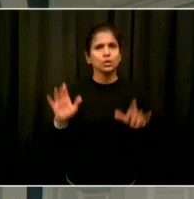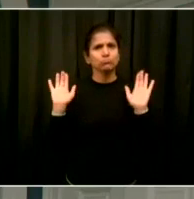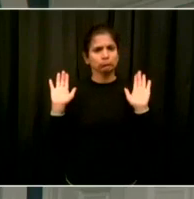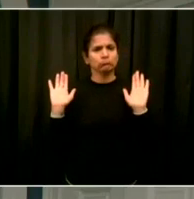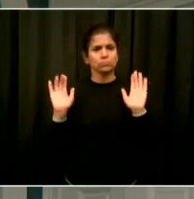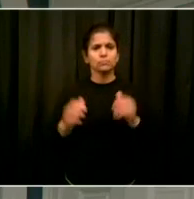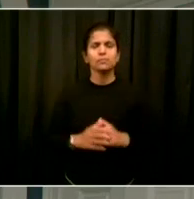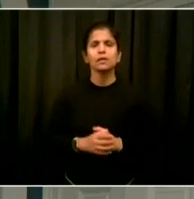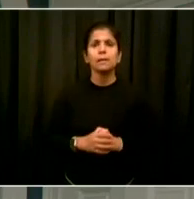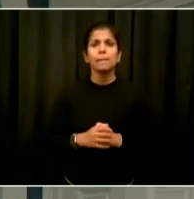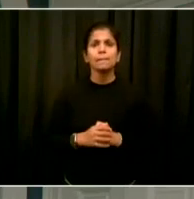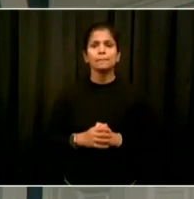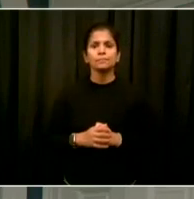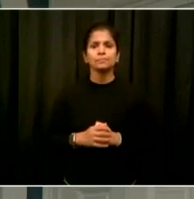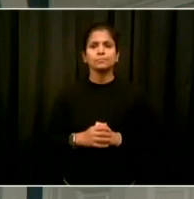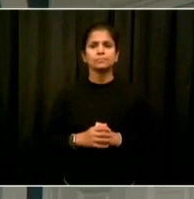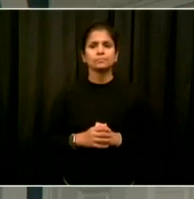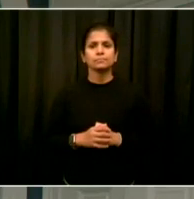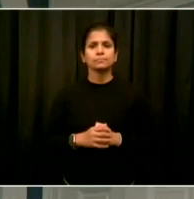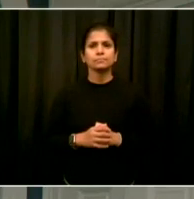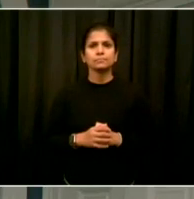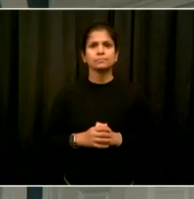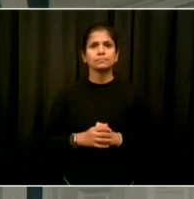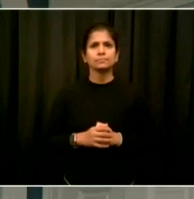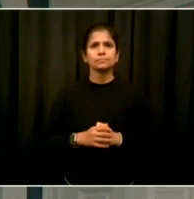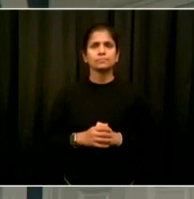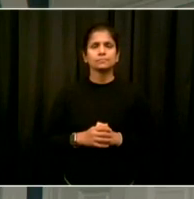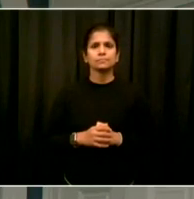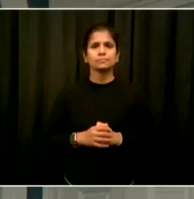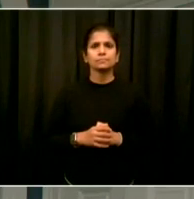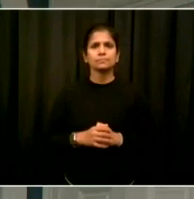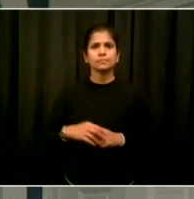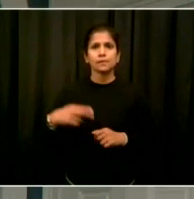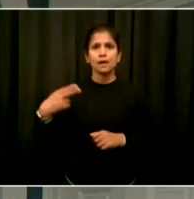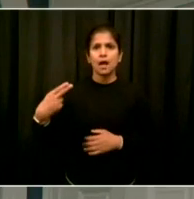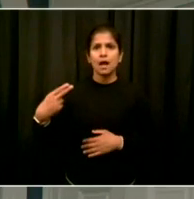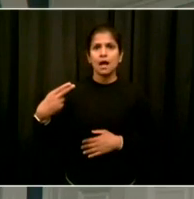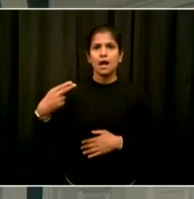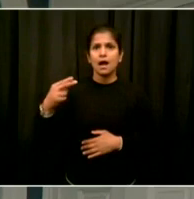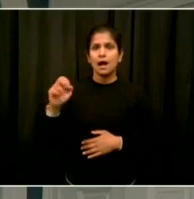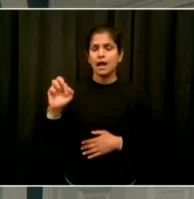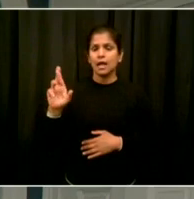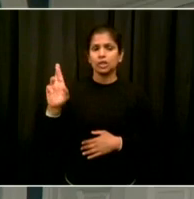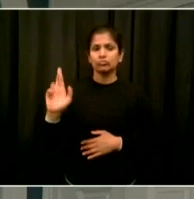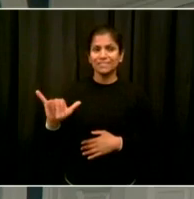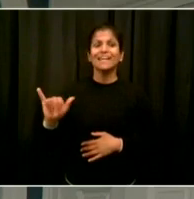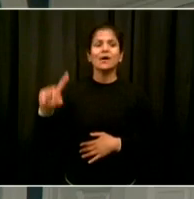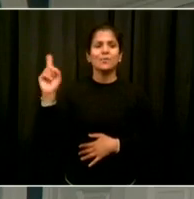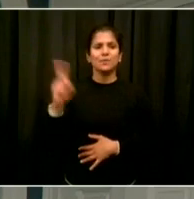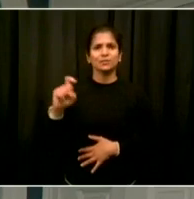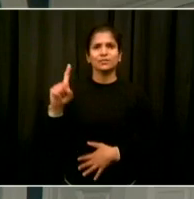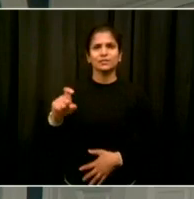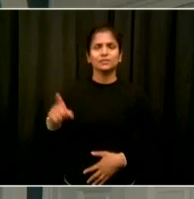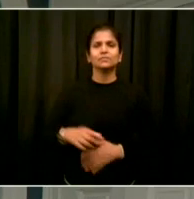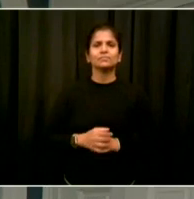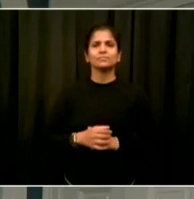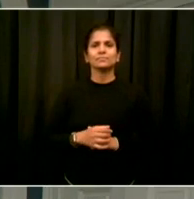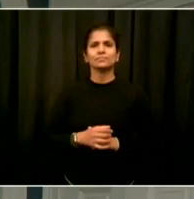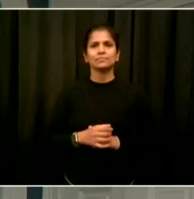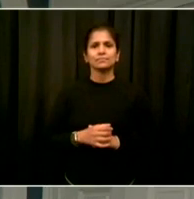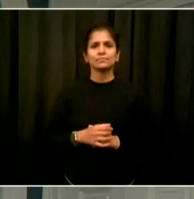Thank you. How are you doing, Mr. Mayor? I'm doing well, Henry. Henry, we believe in redemption. You do get a second chance when it comes to our